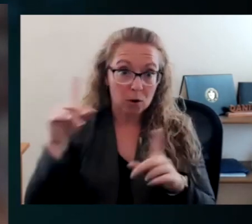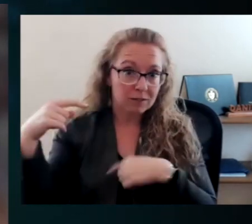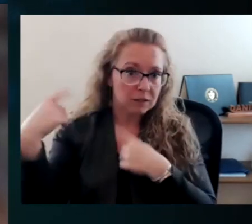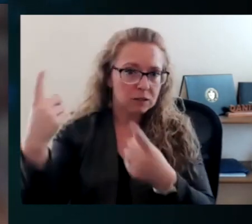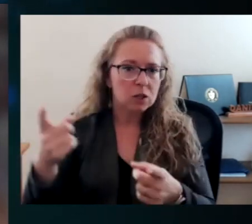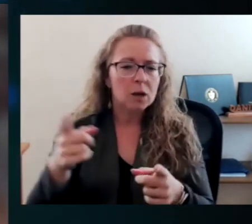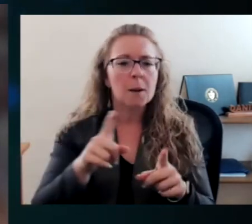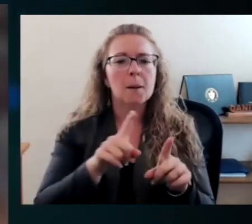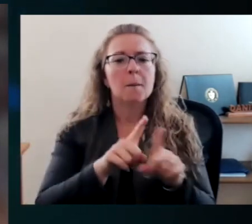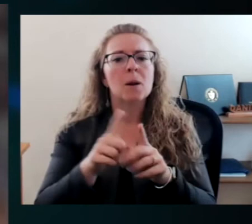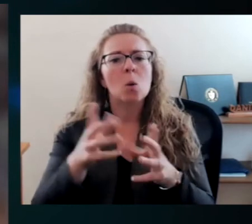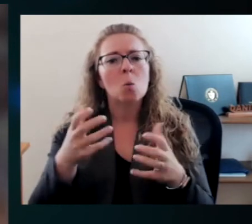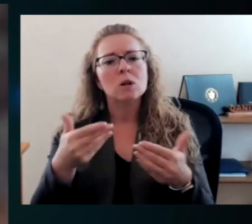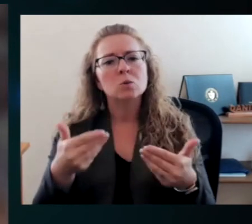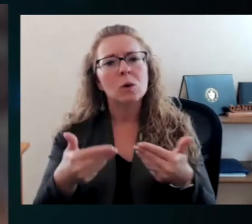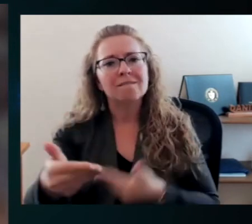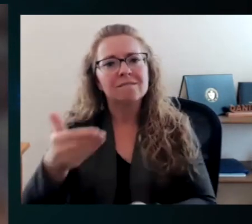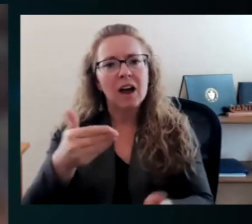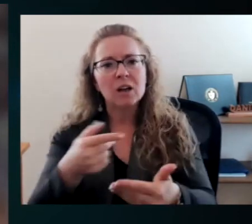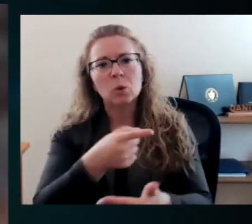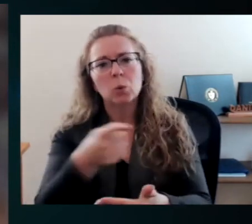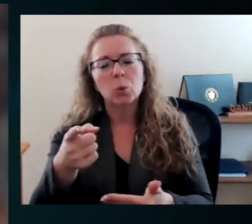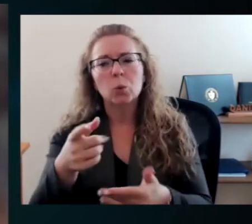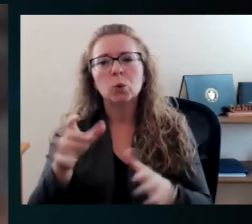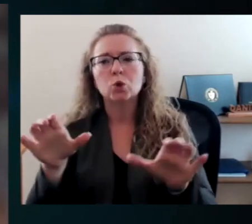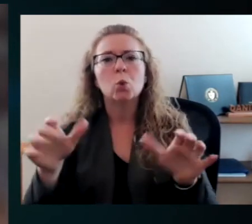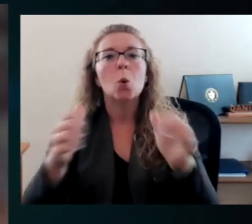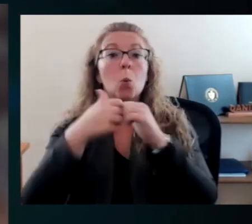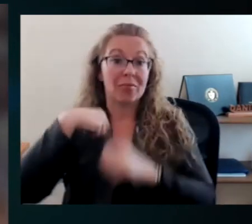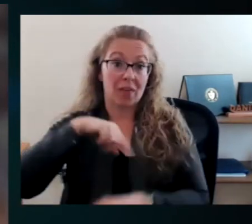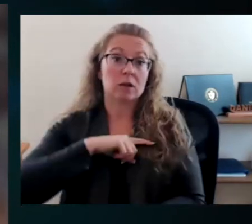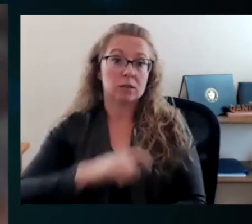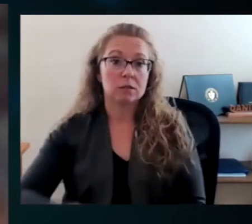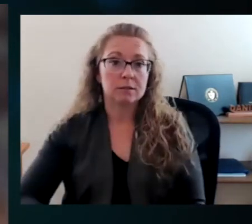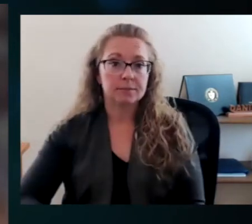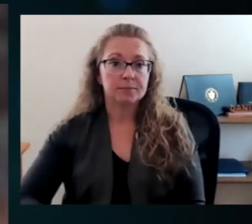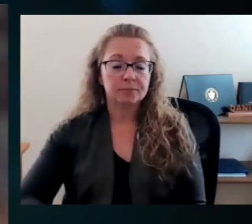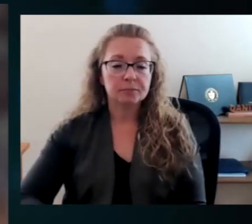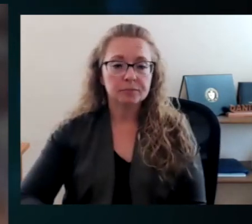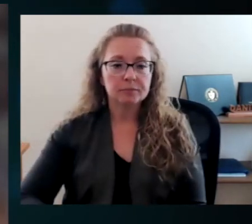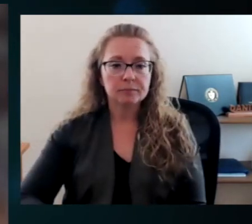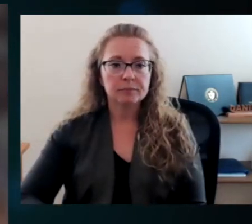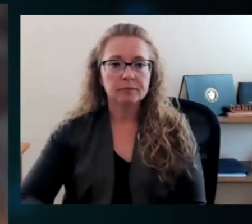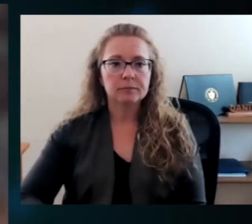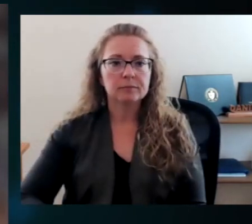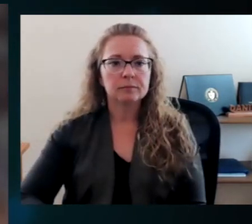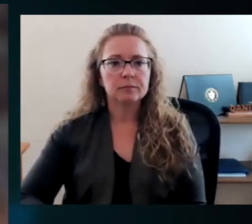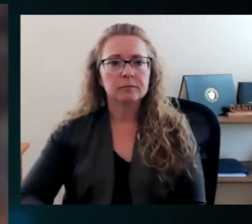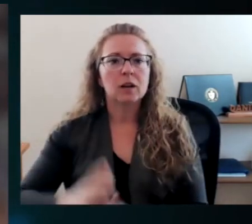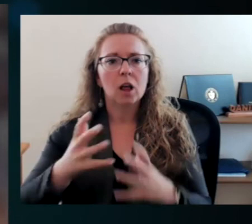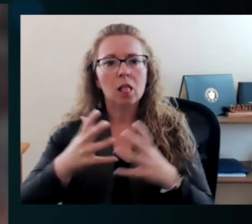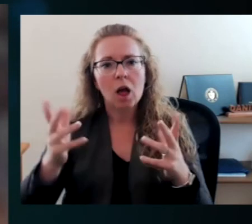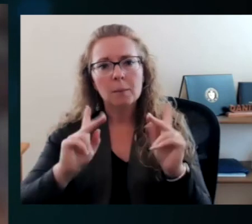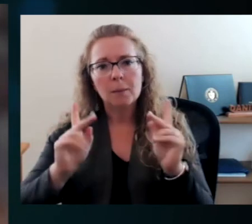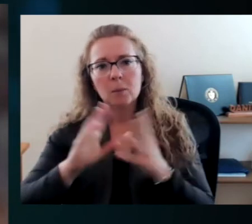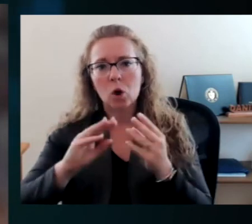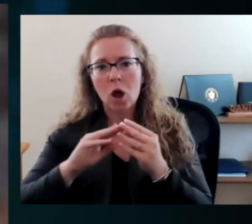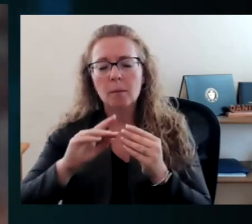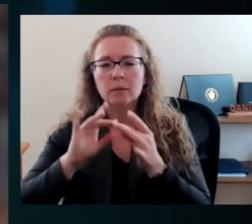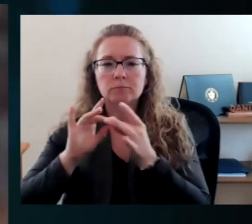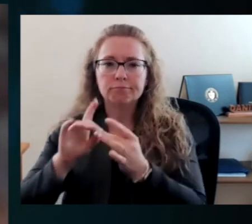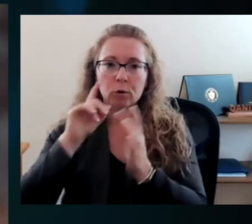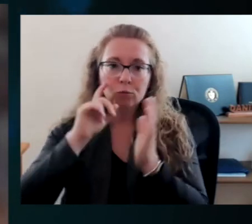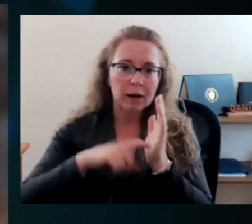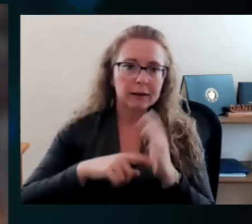invite everybody to do this with us. And obviously, a lot of the comments about recognition, about